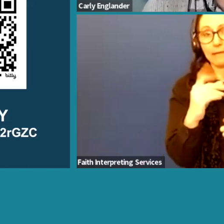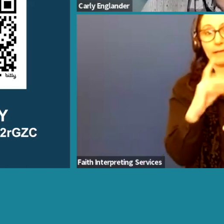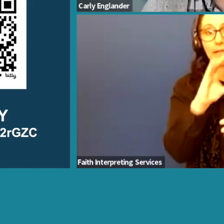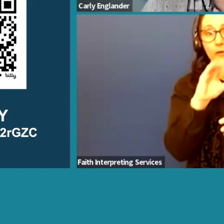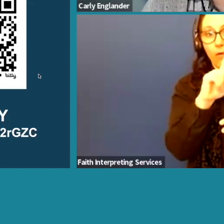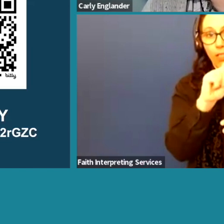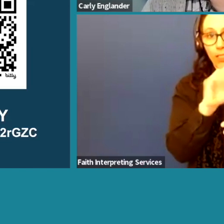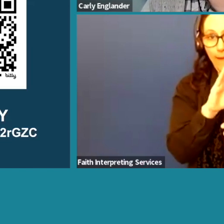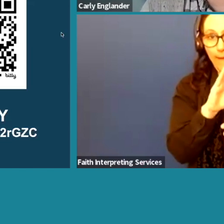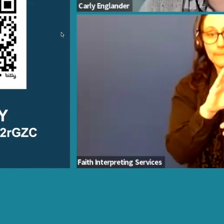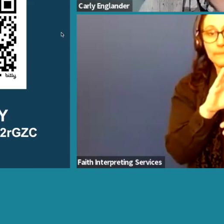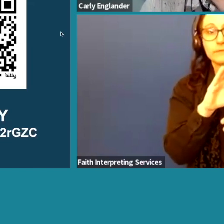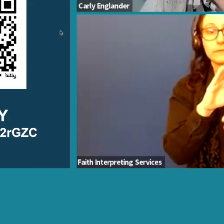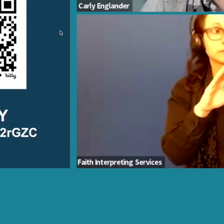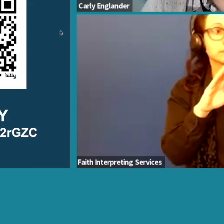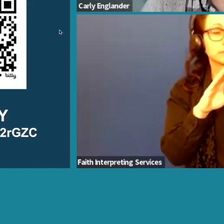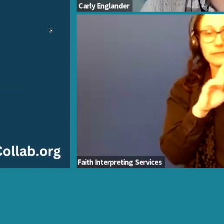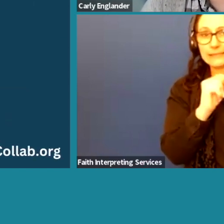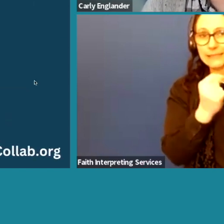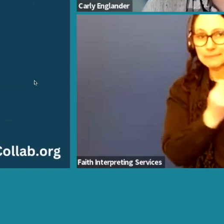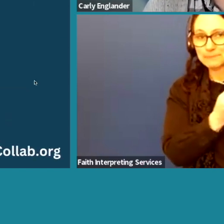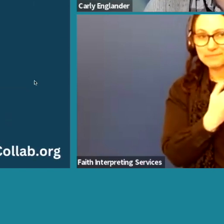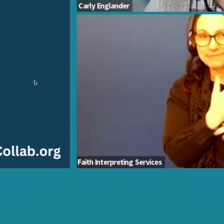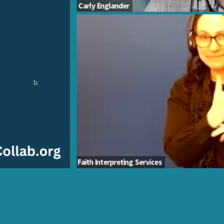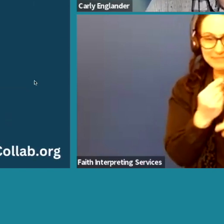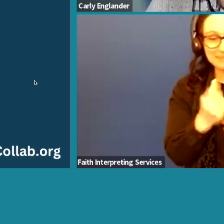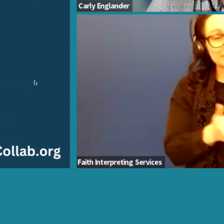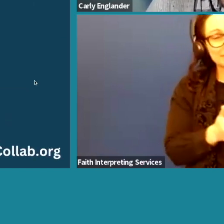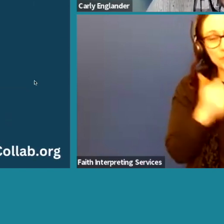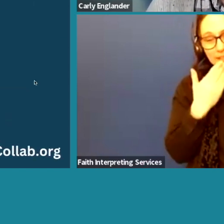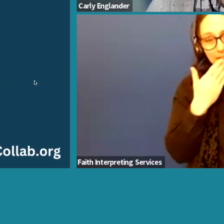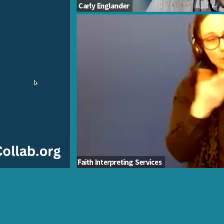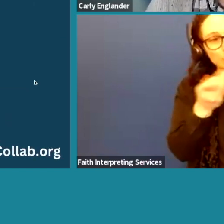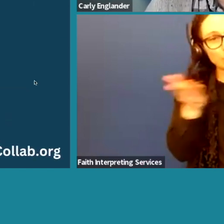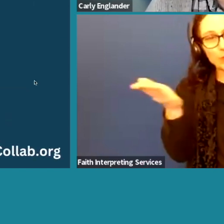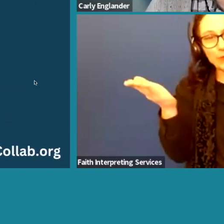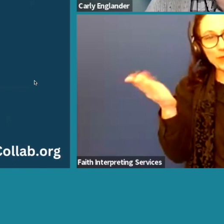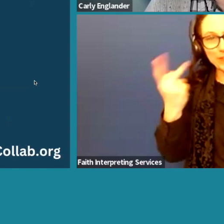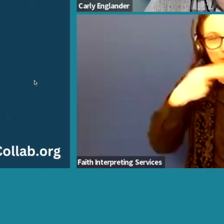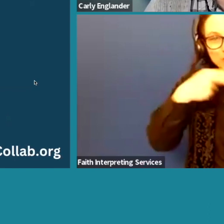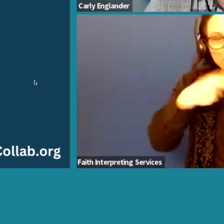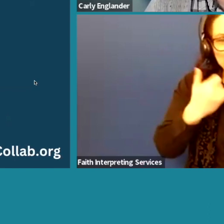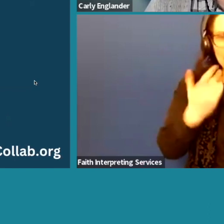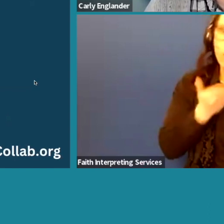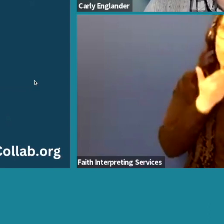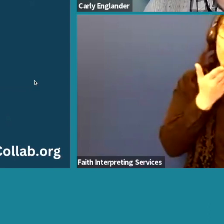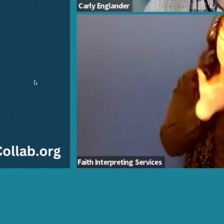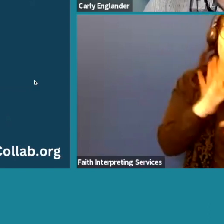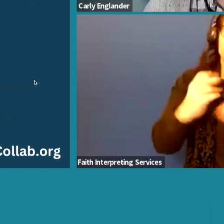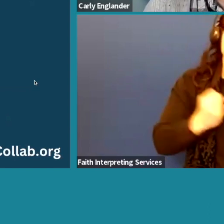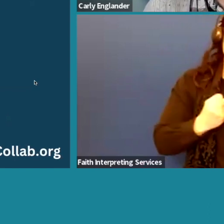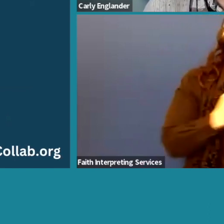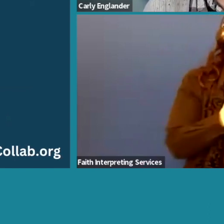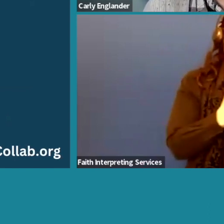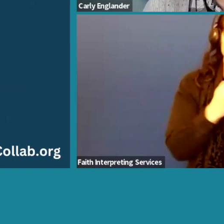Collab's production team, and mostly thank you all for joining us today and offering your support to the